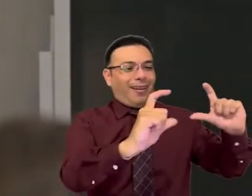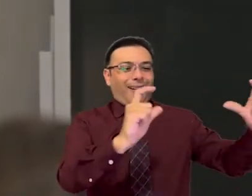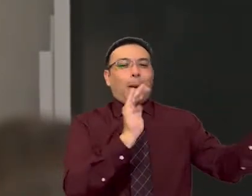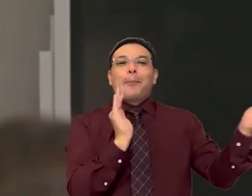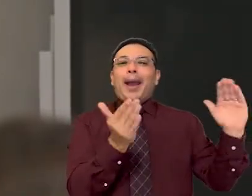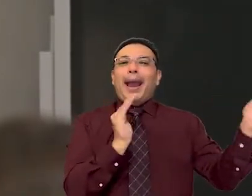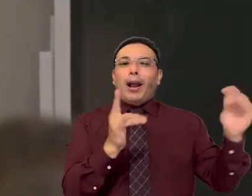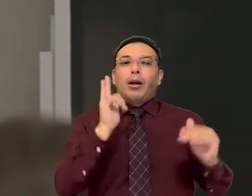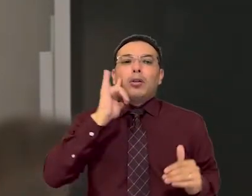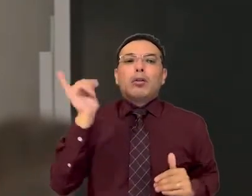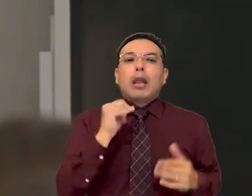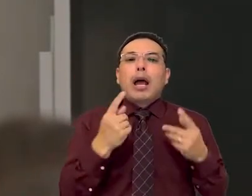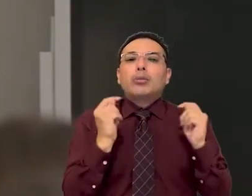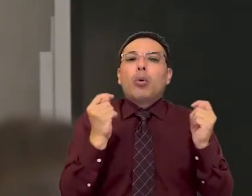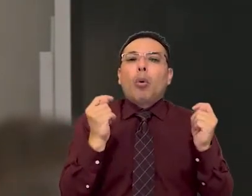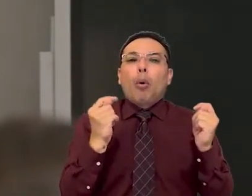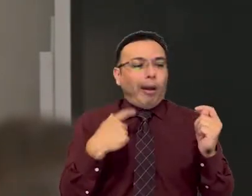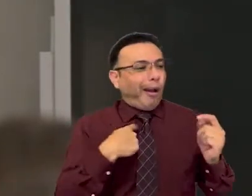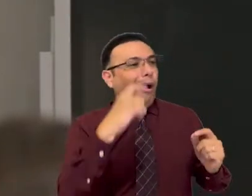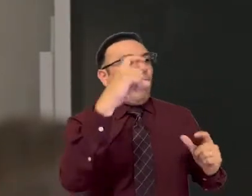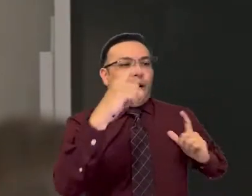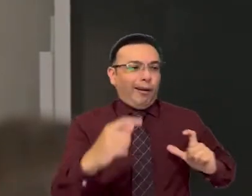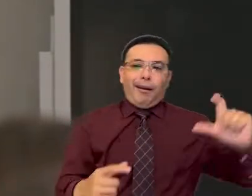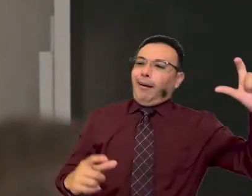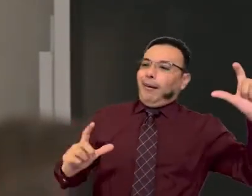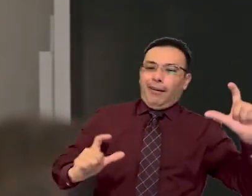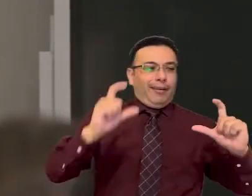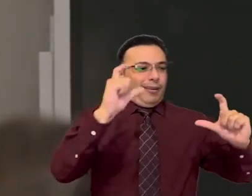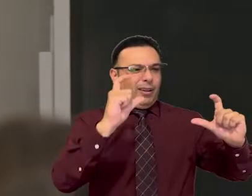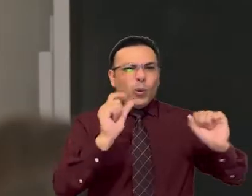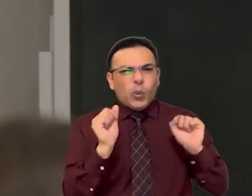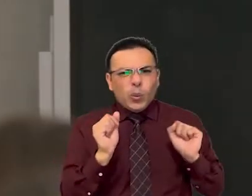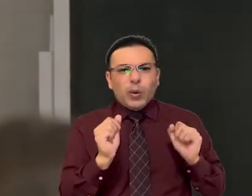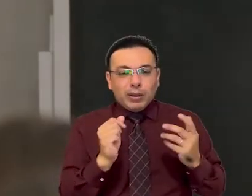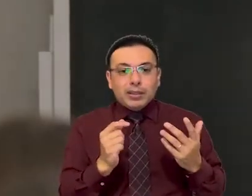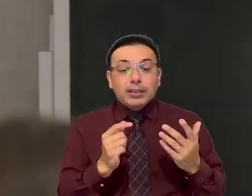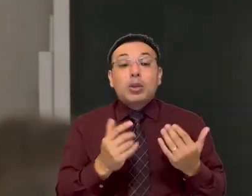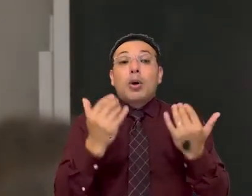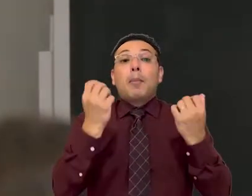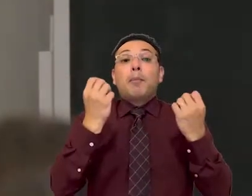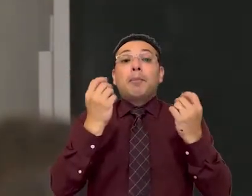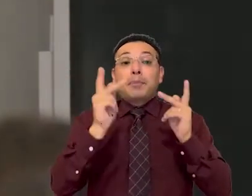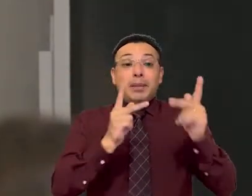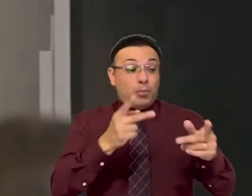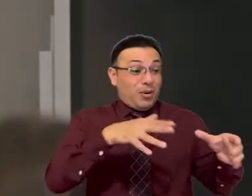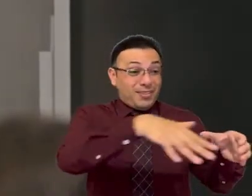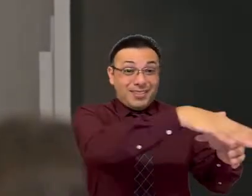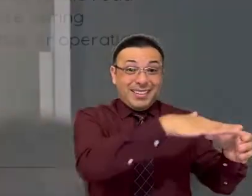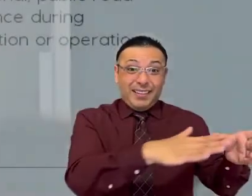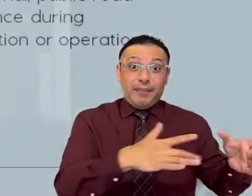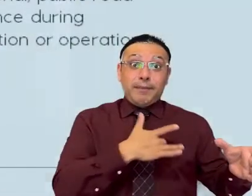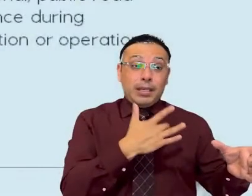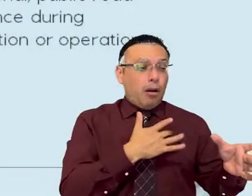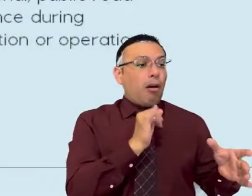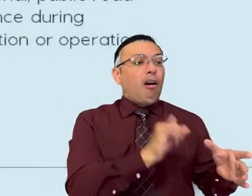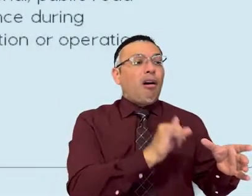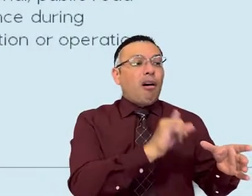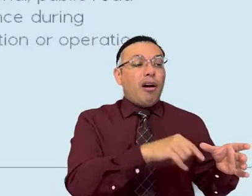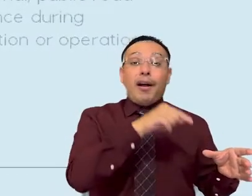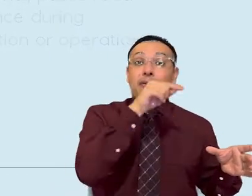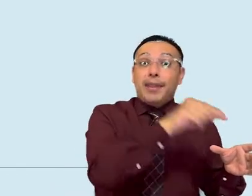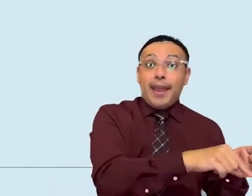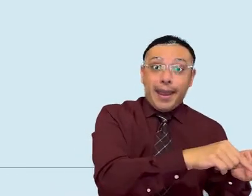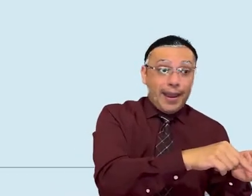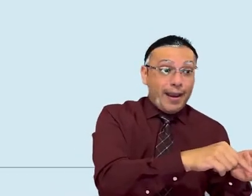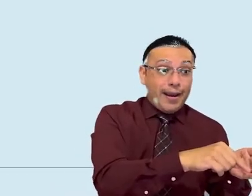something. So one stakeholder called it transitioning from Asthma Alley to Renewable Row. I'll go into